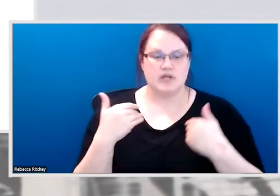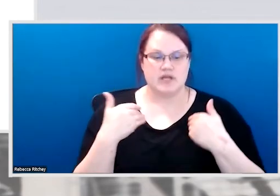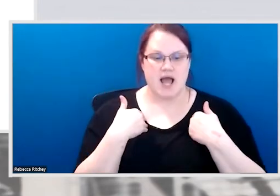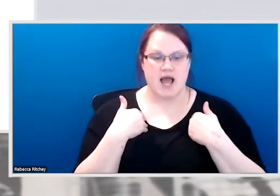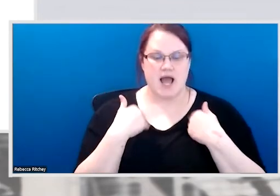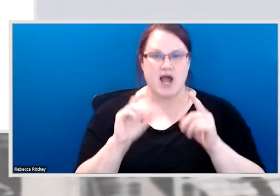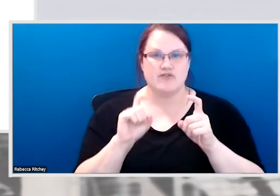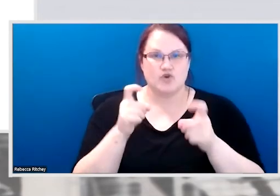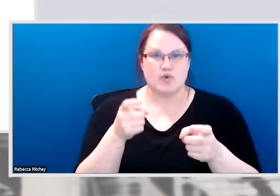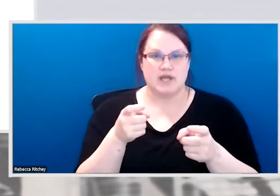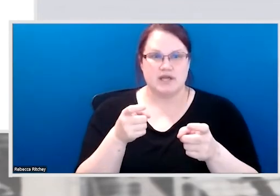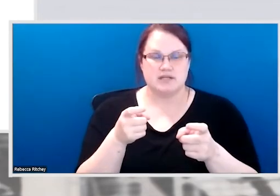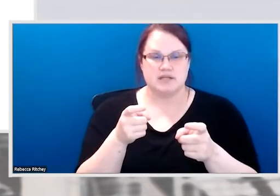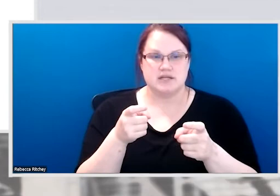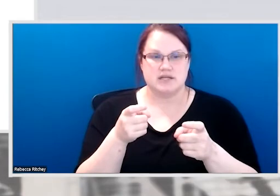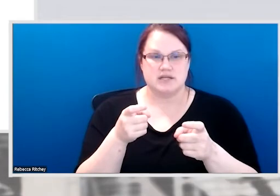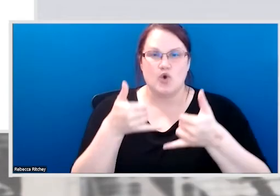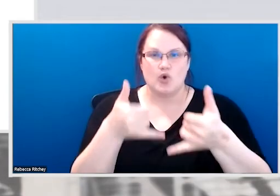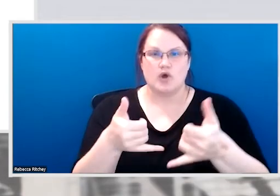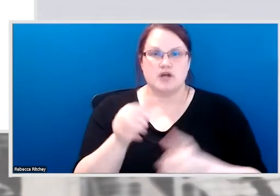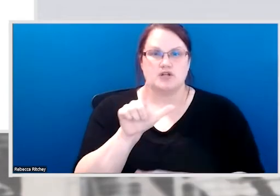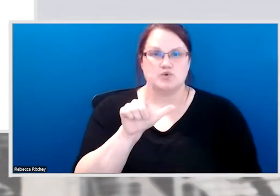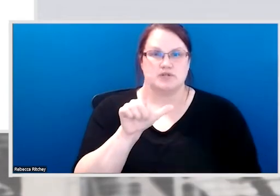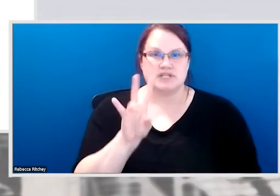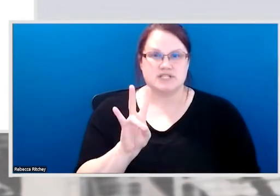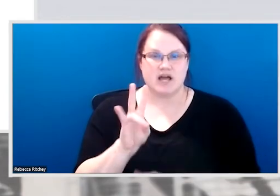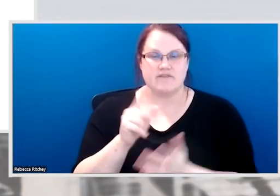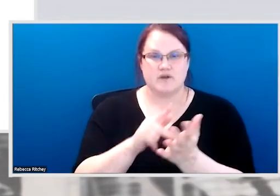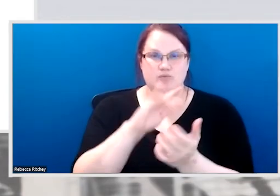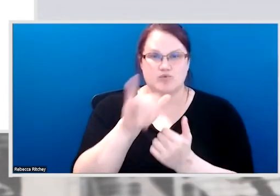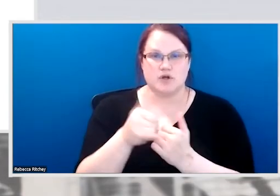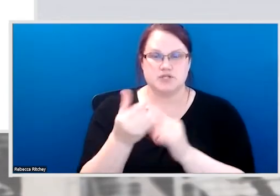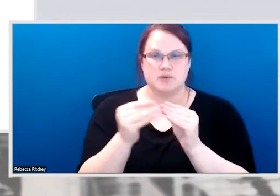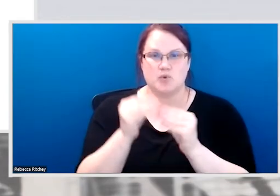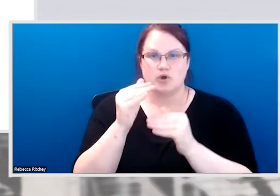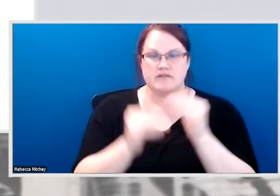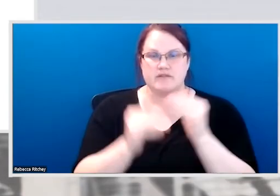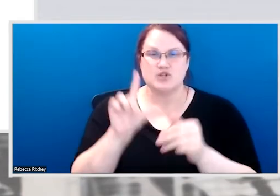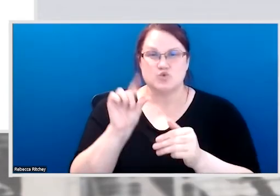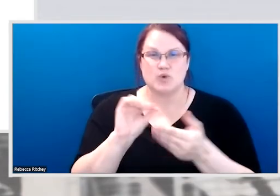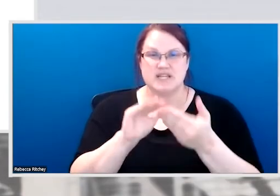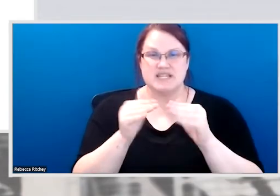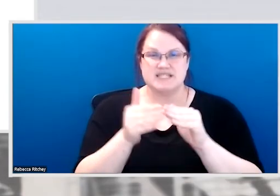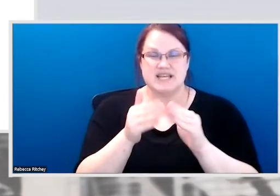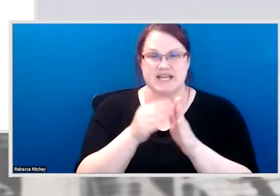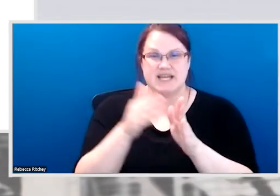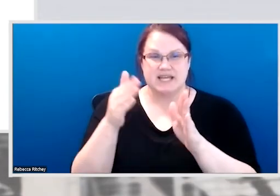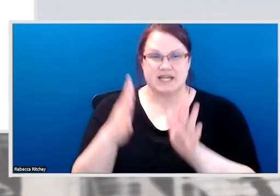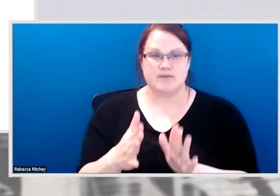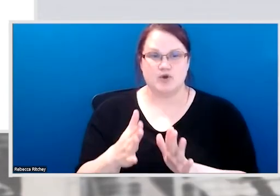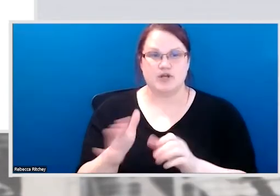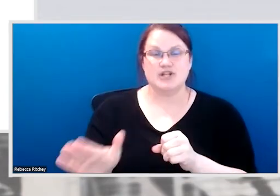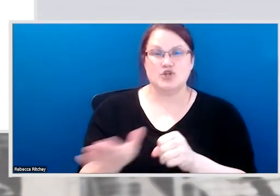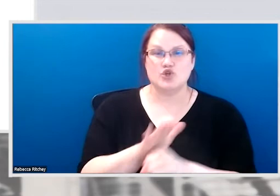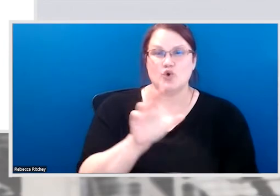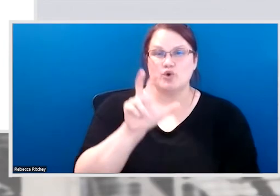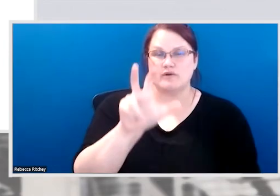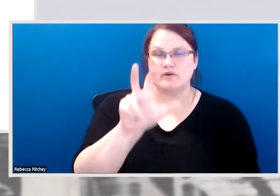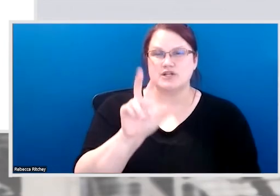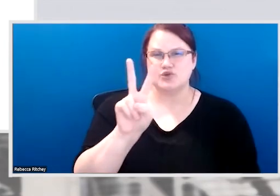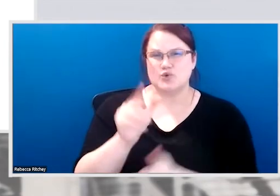granted awards to 27 projects in more than 20 city neighborhoods, and the total investment's been about $2